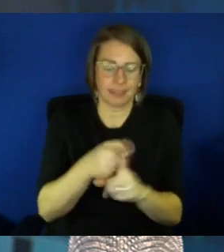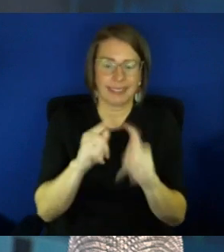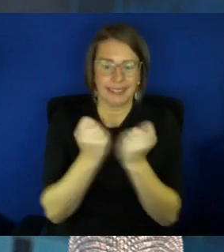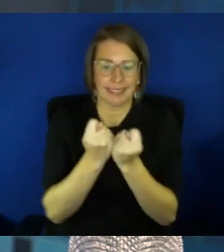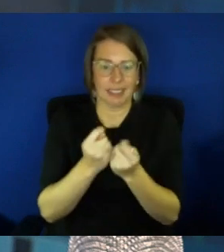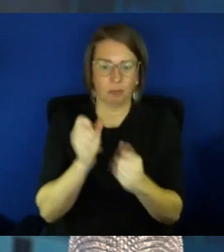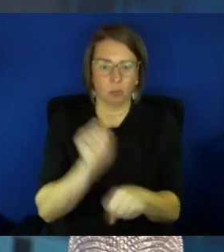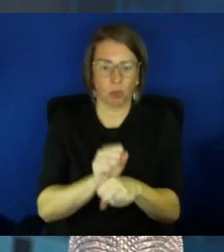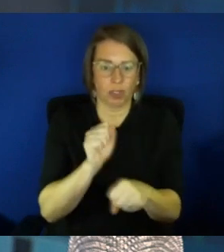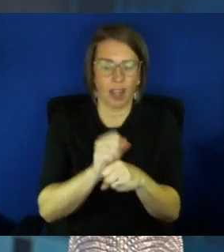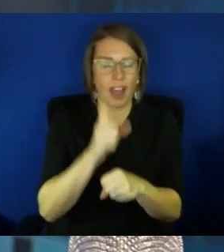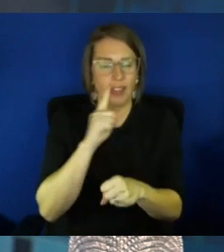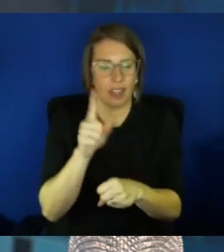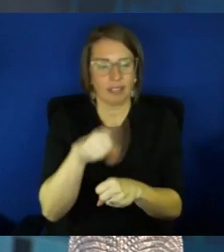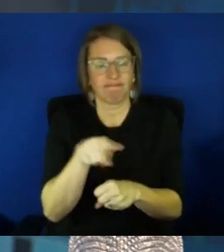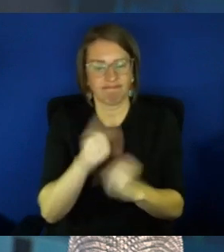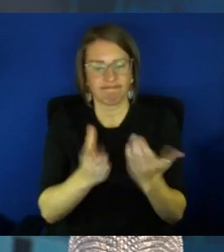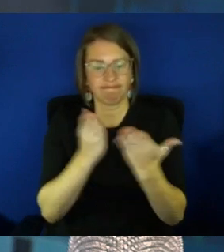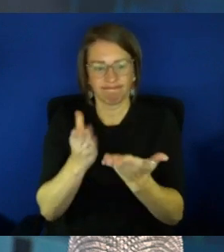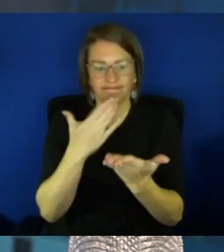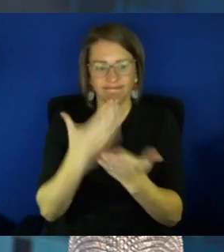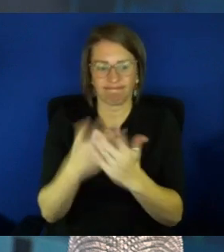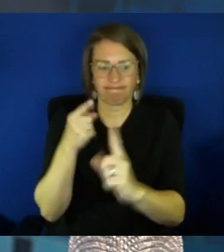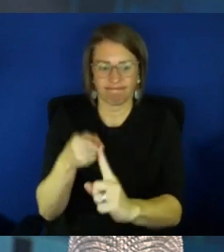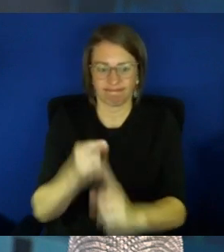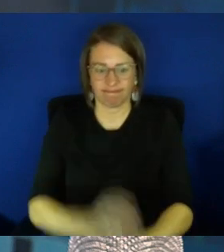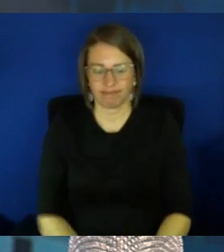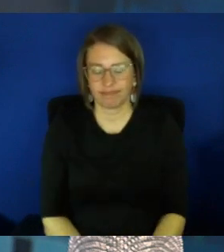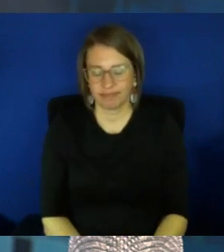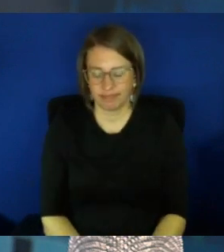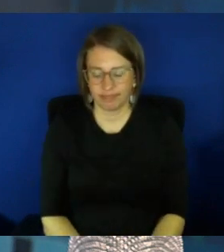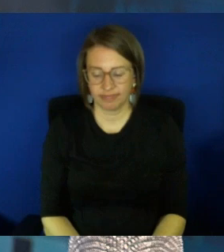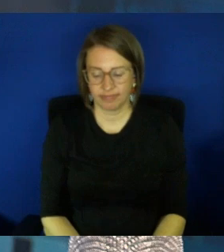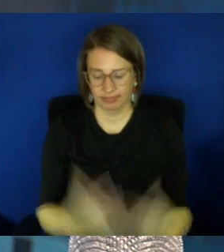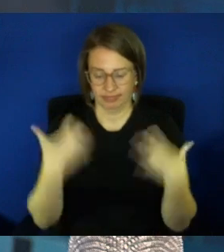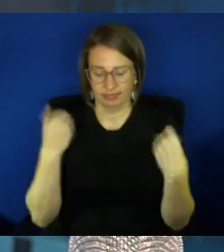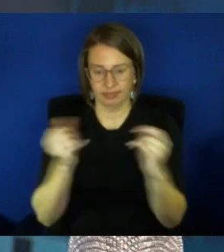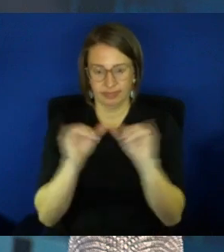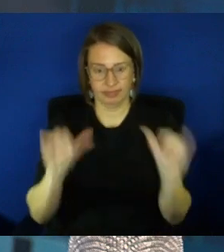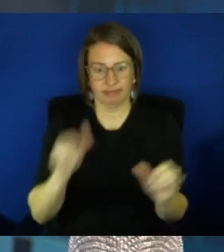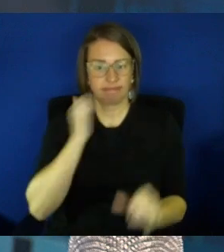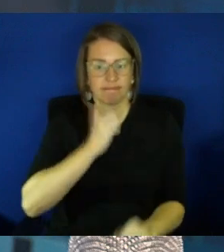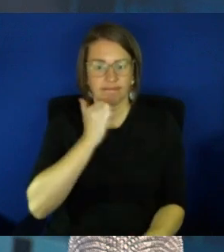job talking about that. In a health system every day,